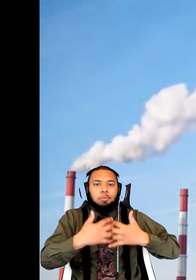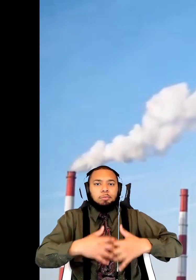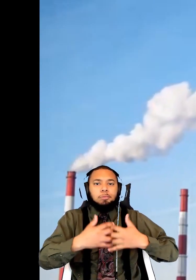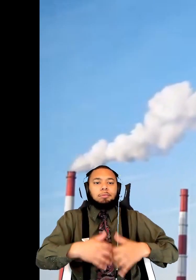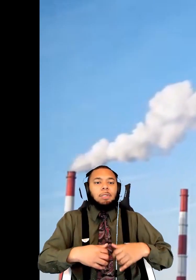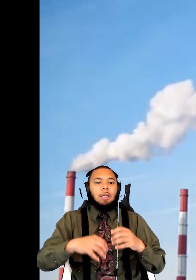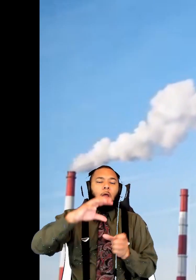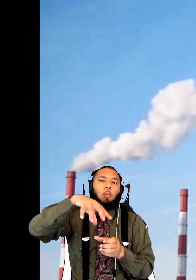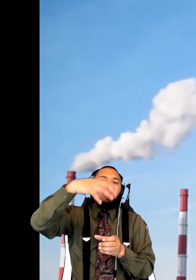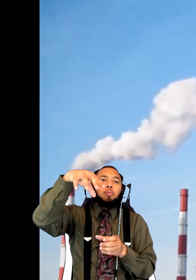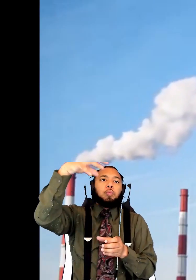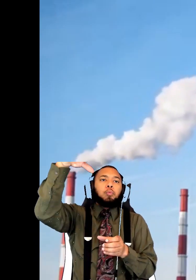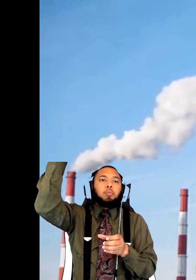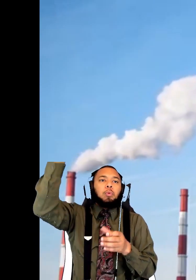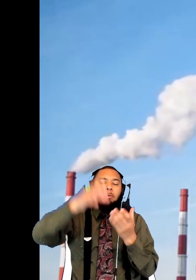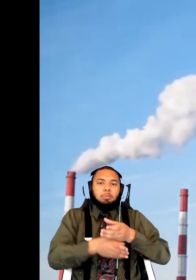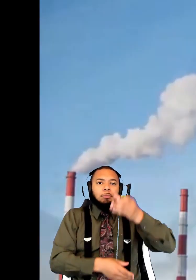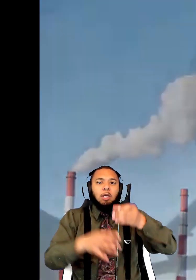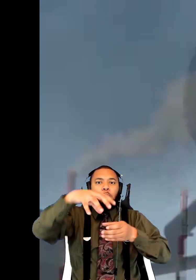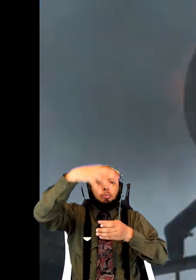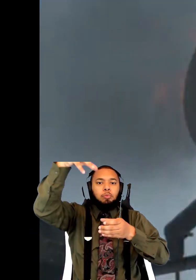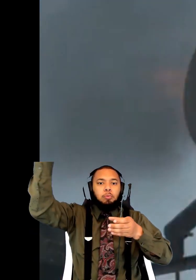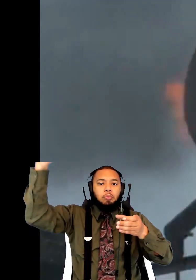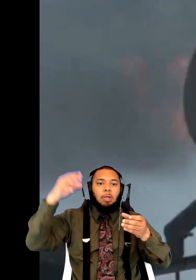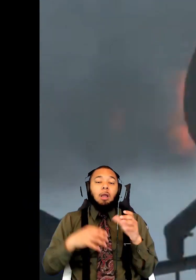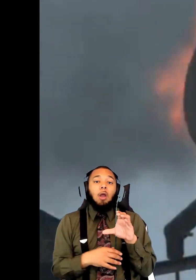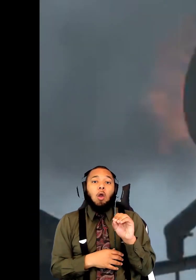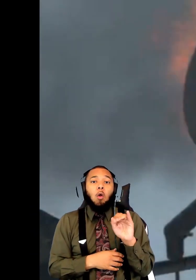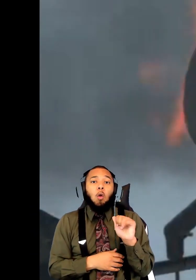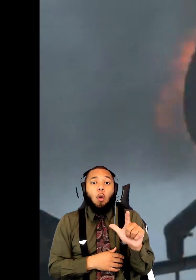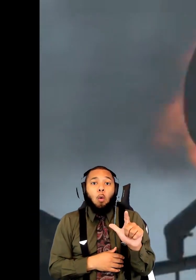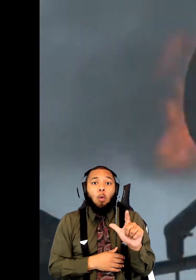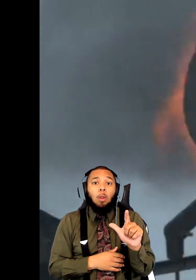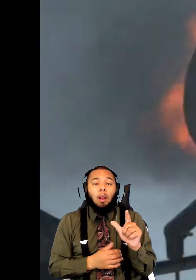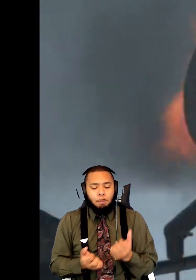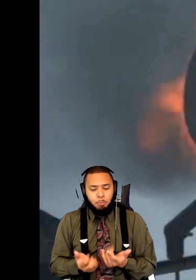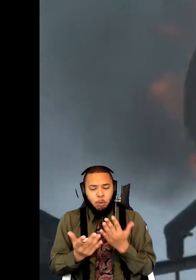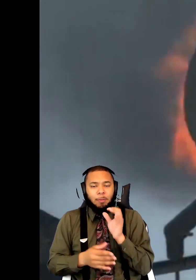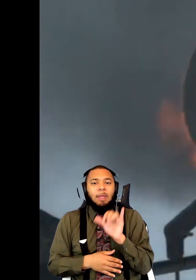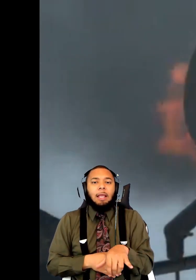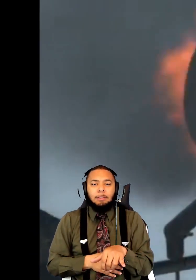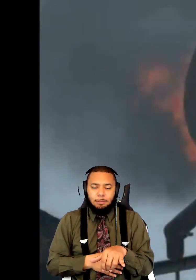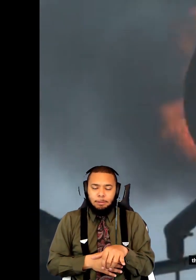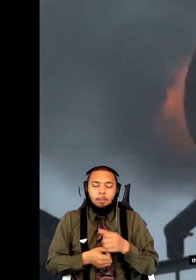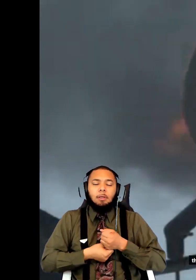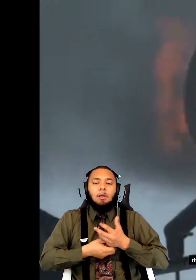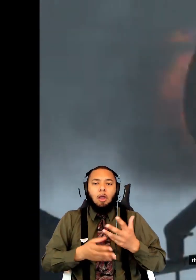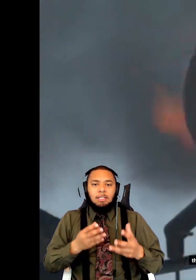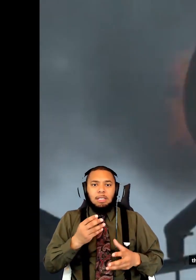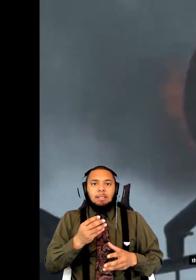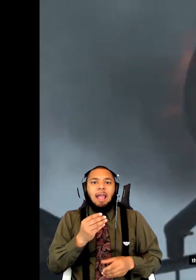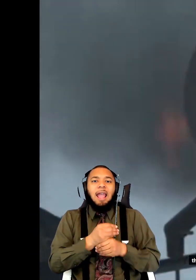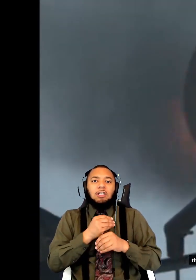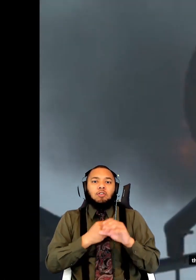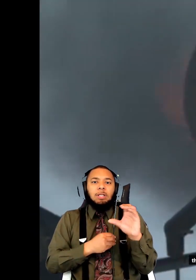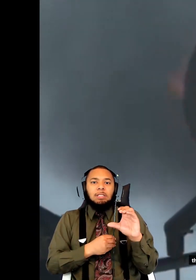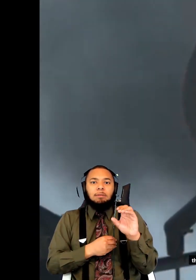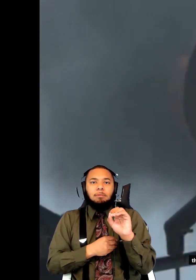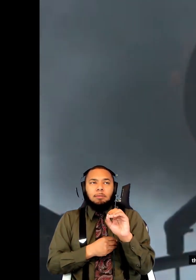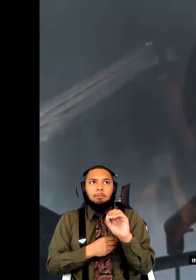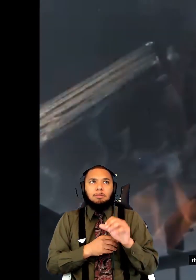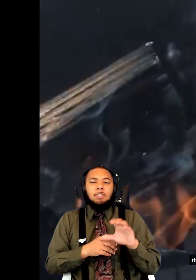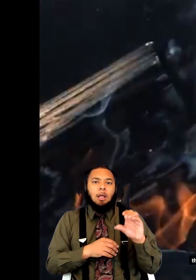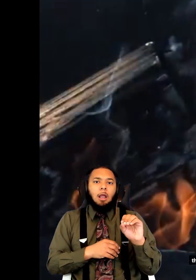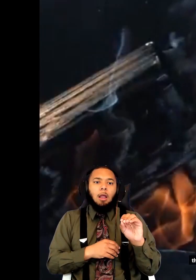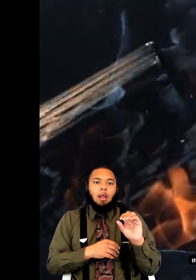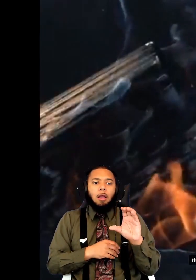is, putting particles into the air. Burning coal, right, is going to put excess carbon dioxide into the atmosphere. When we